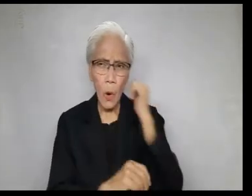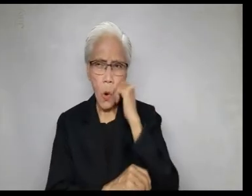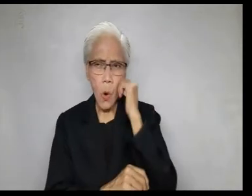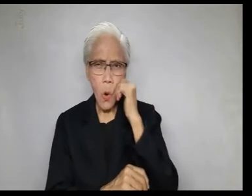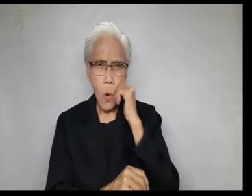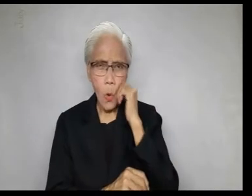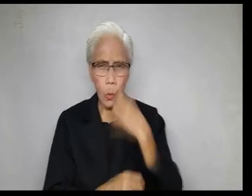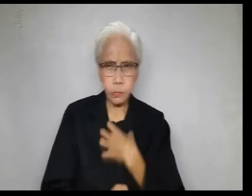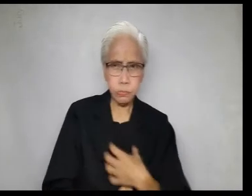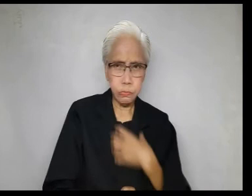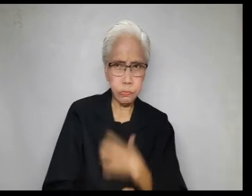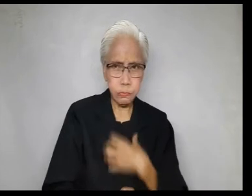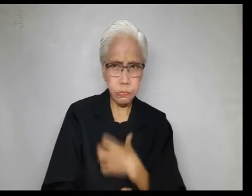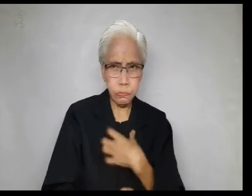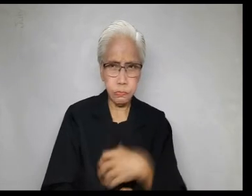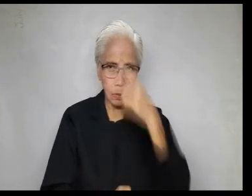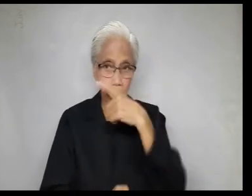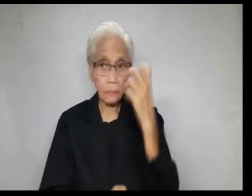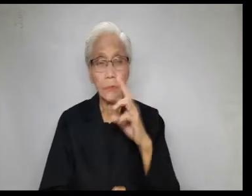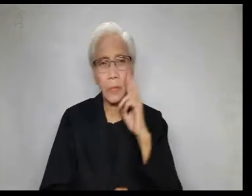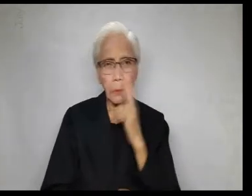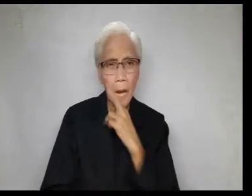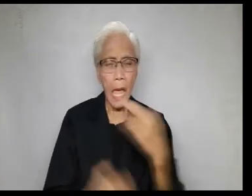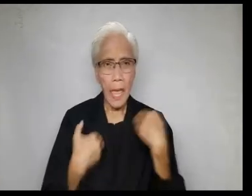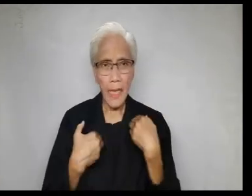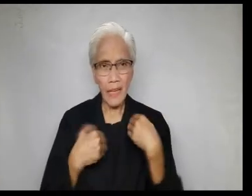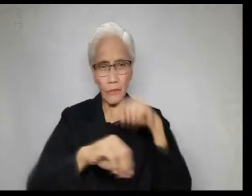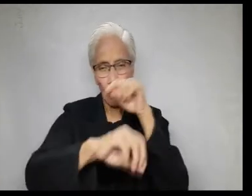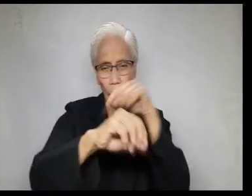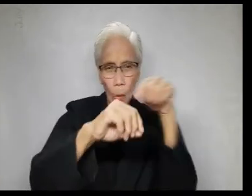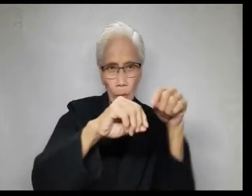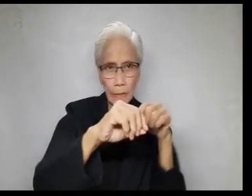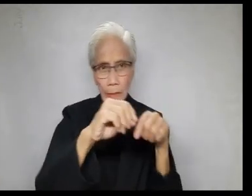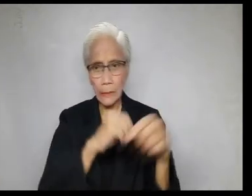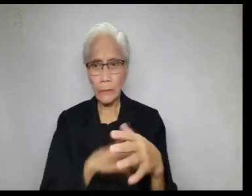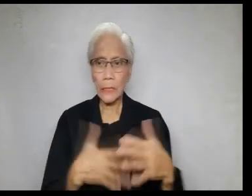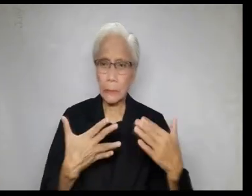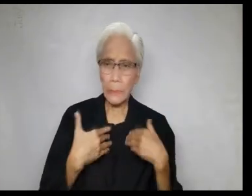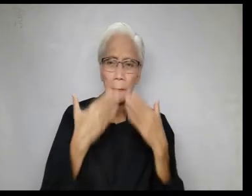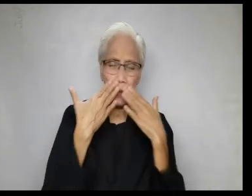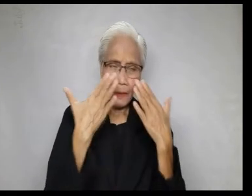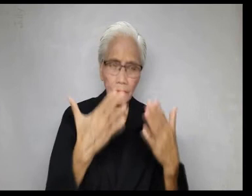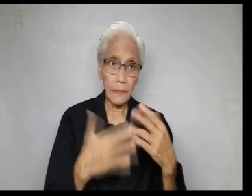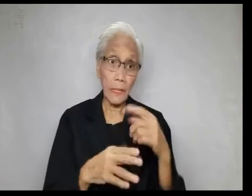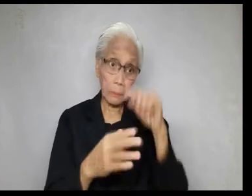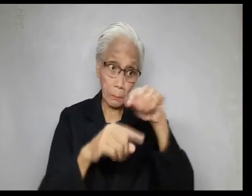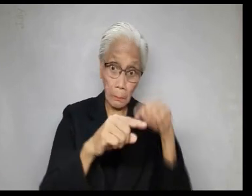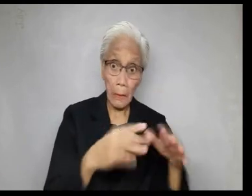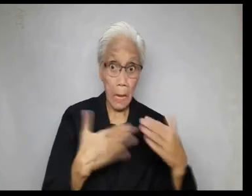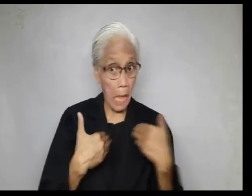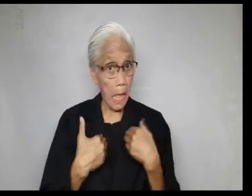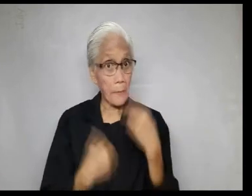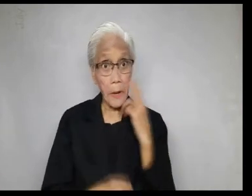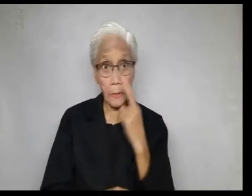remarked, "Some people are always grumbling because roses have thorns. I am